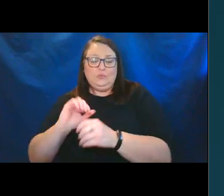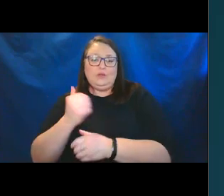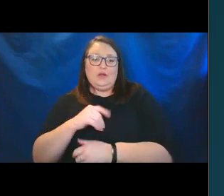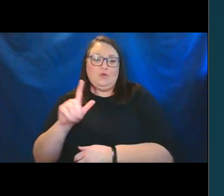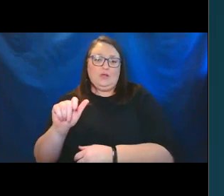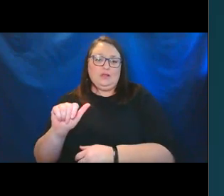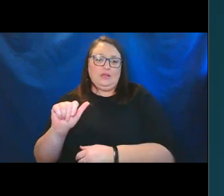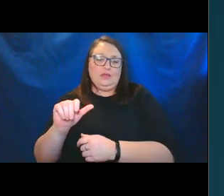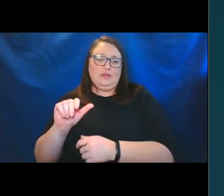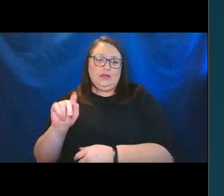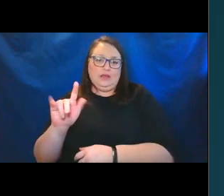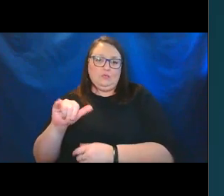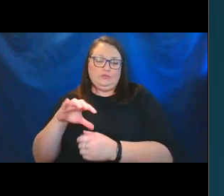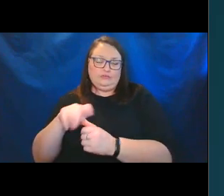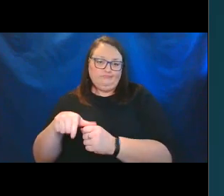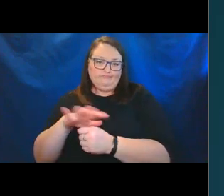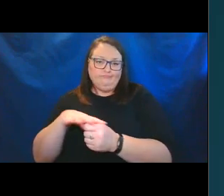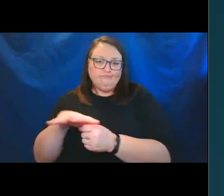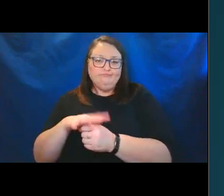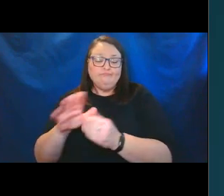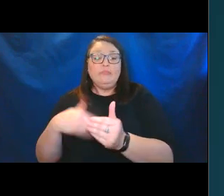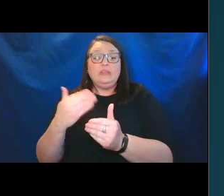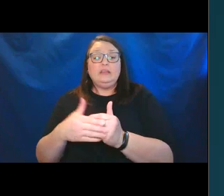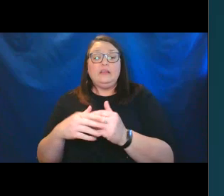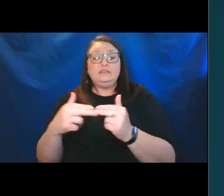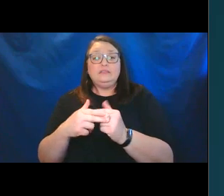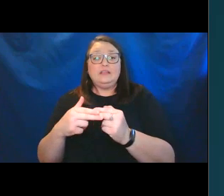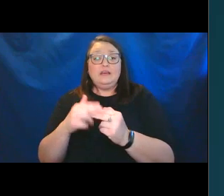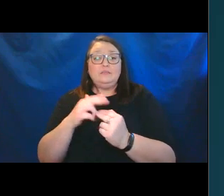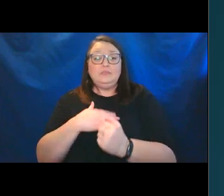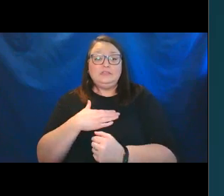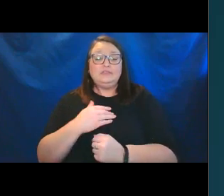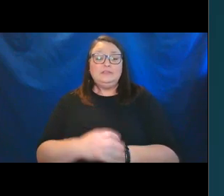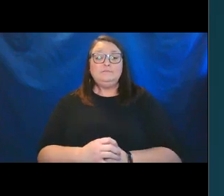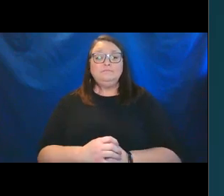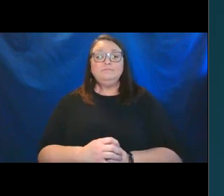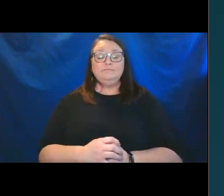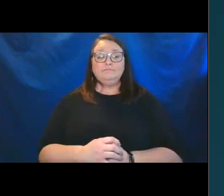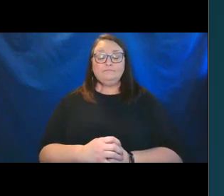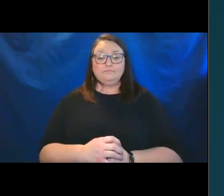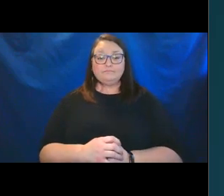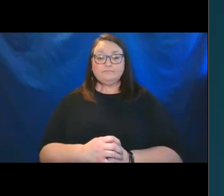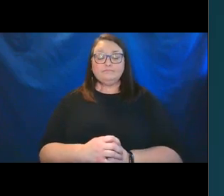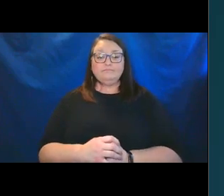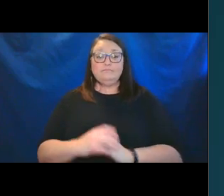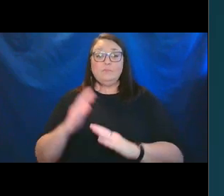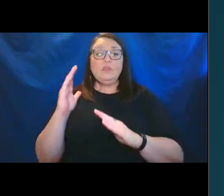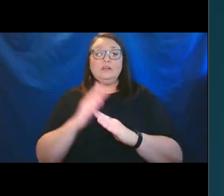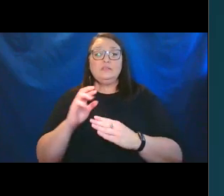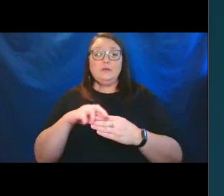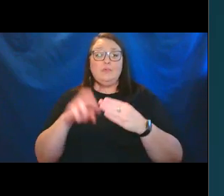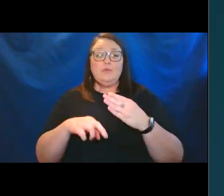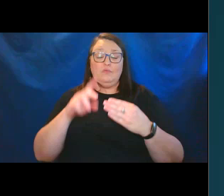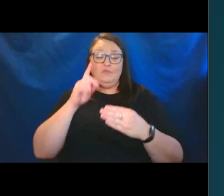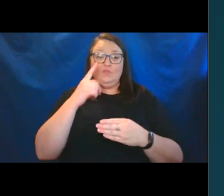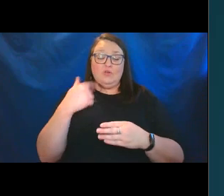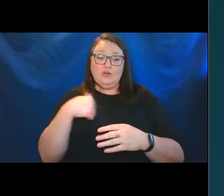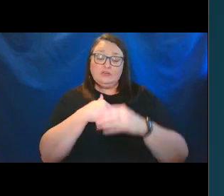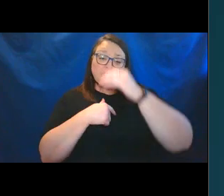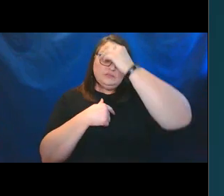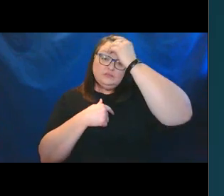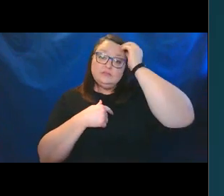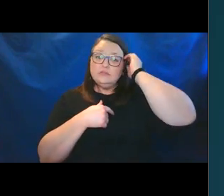region. Next slide, excuse me. And I think the biggest outcome from us, outside of just